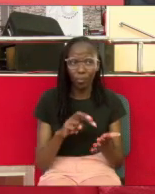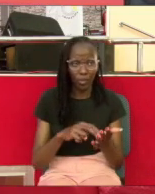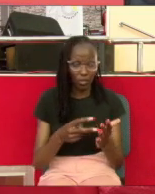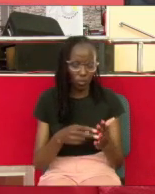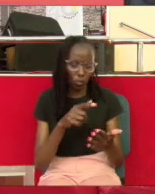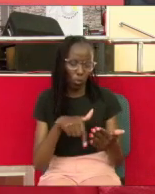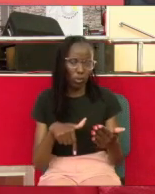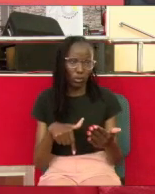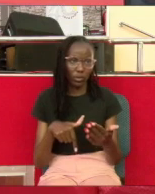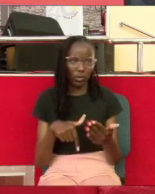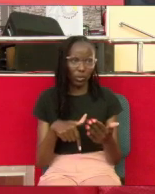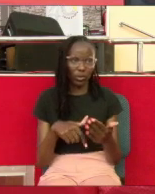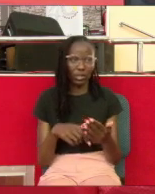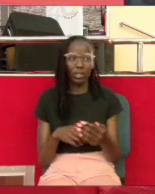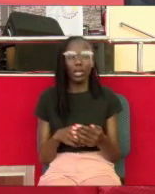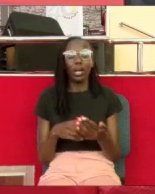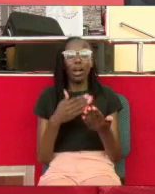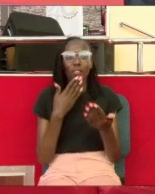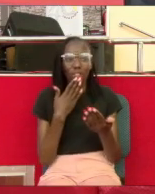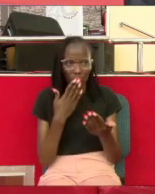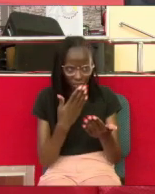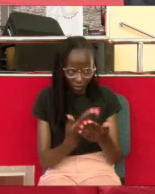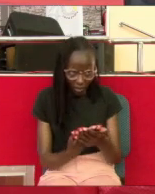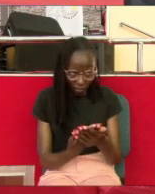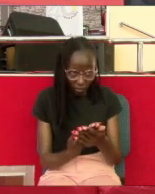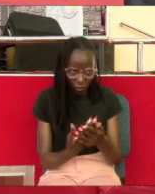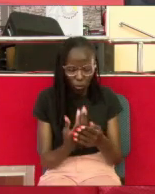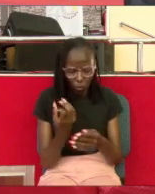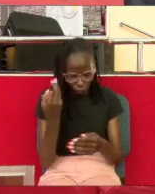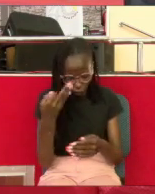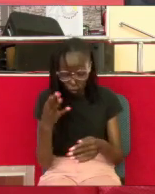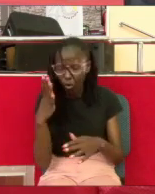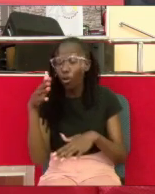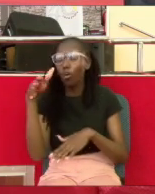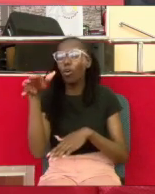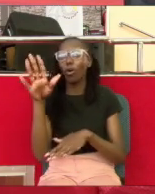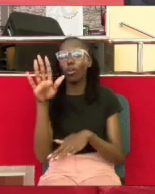Thankful for God's good grace.